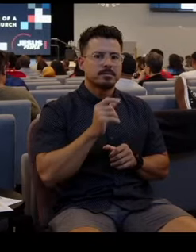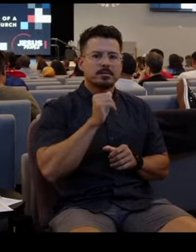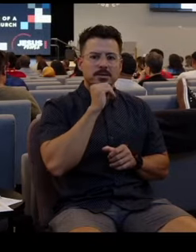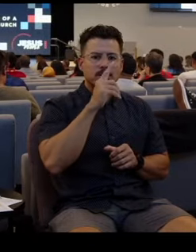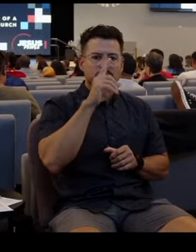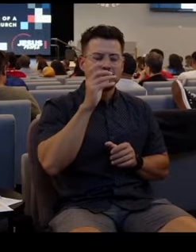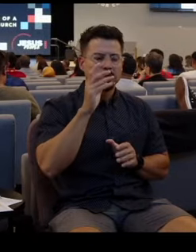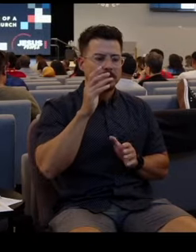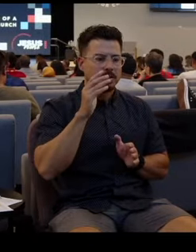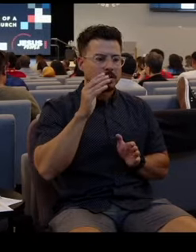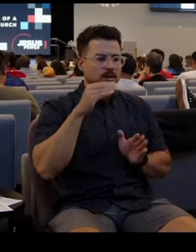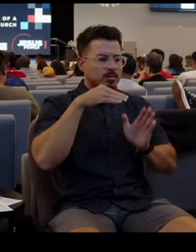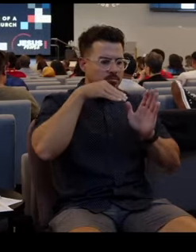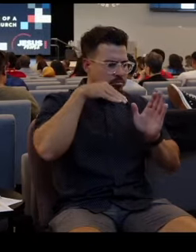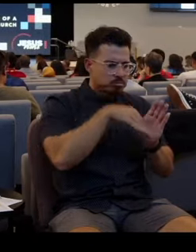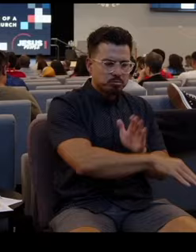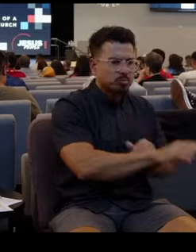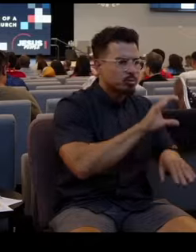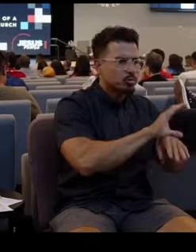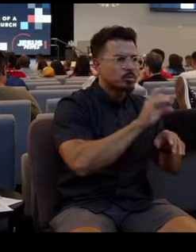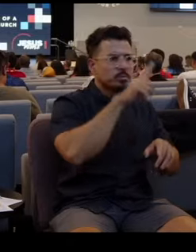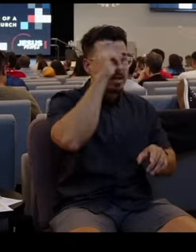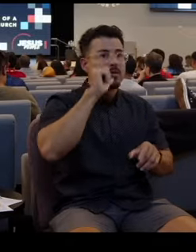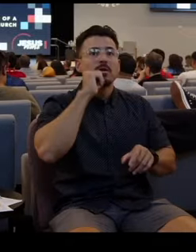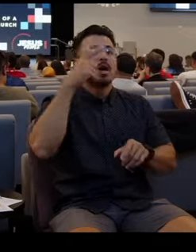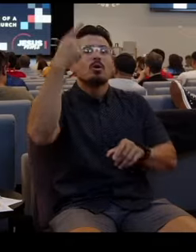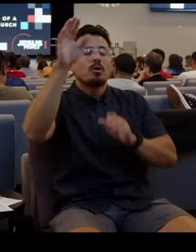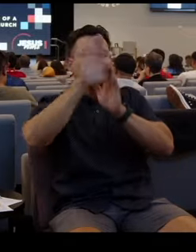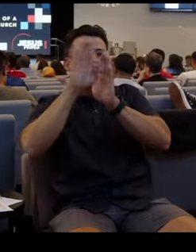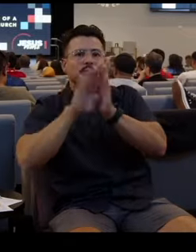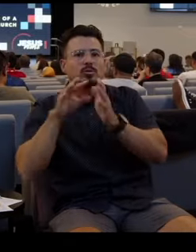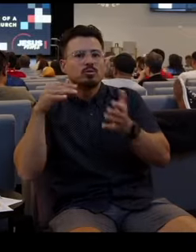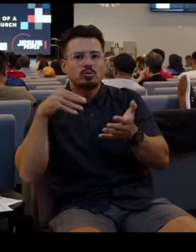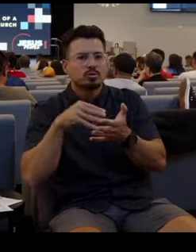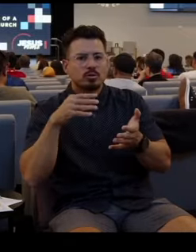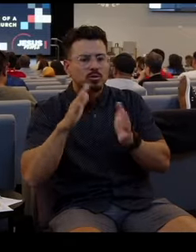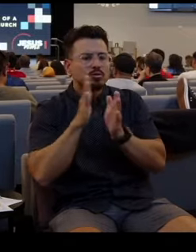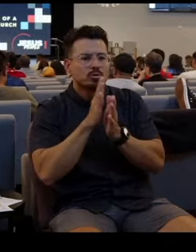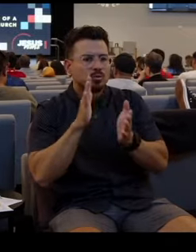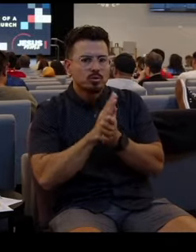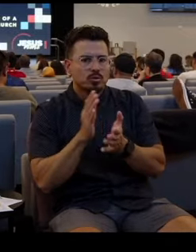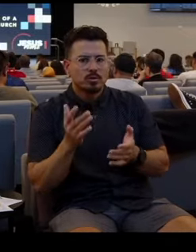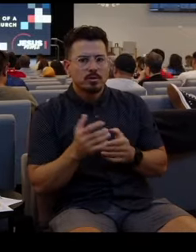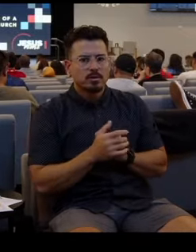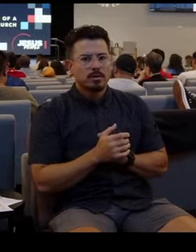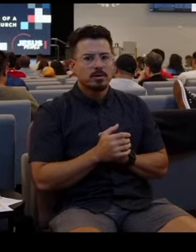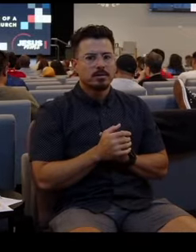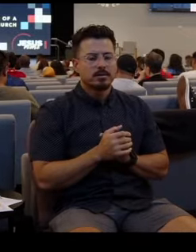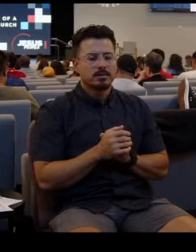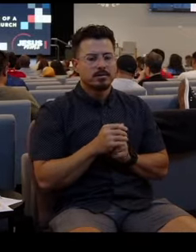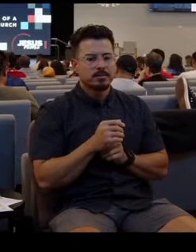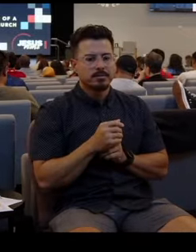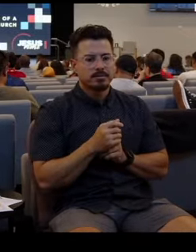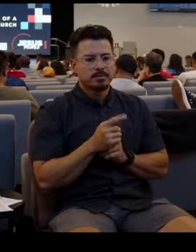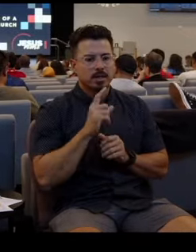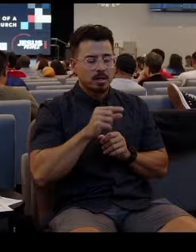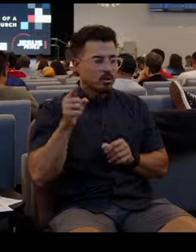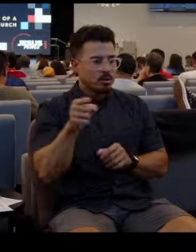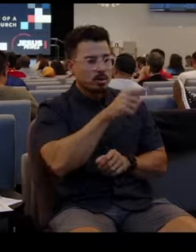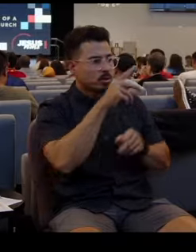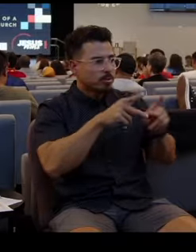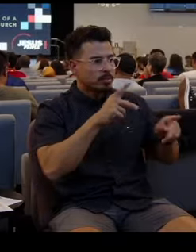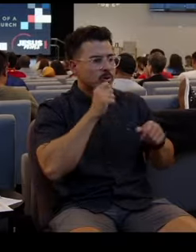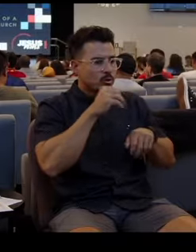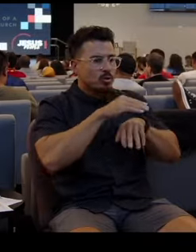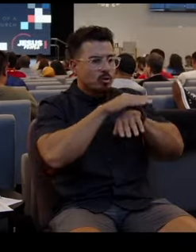was not depleting the local church of its God-given ministry and those people that he